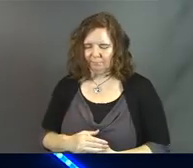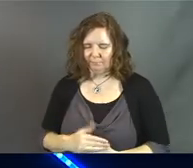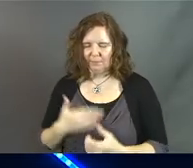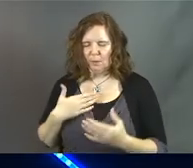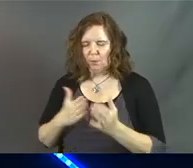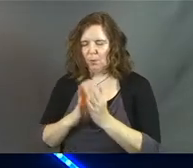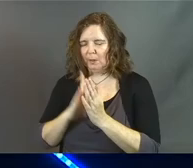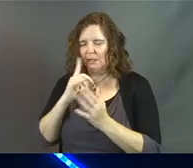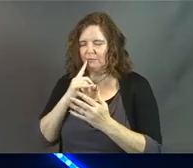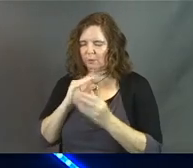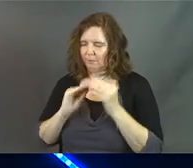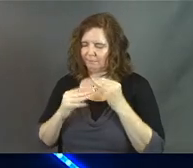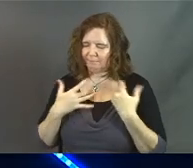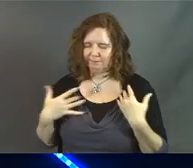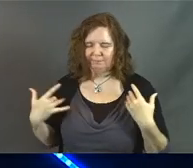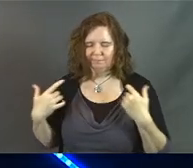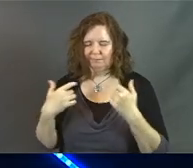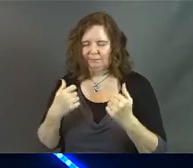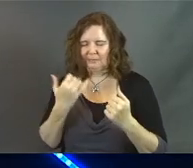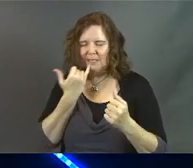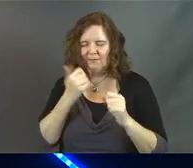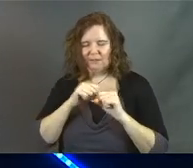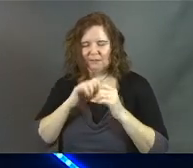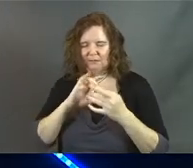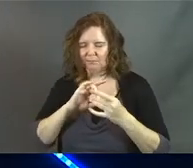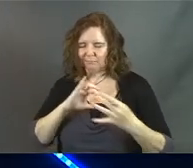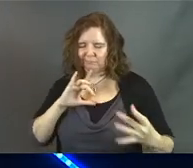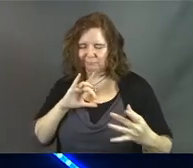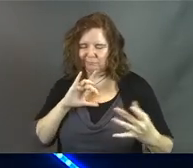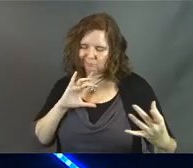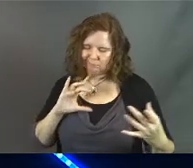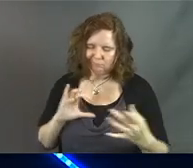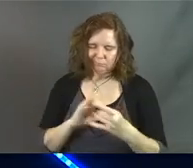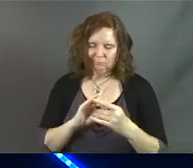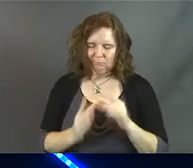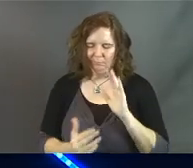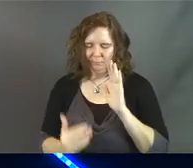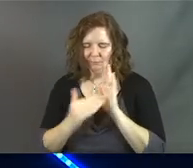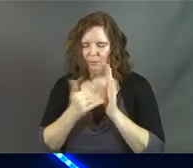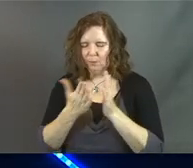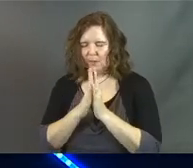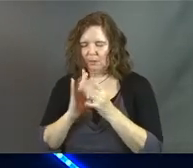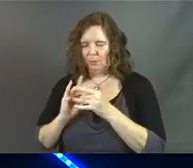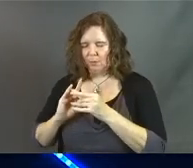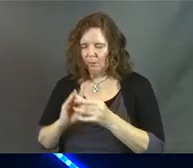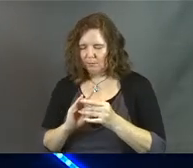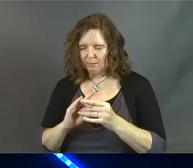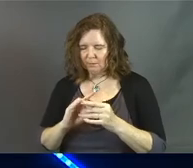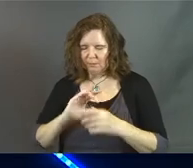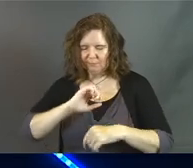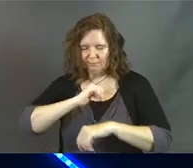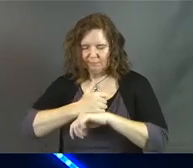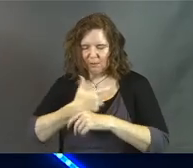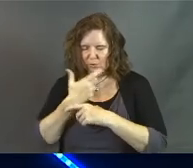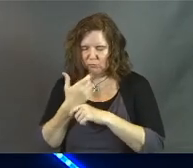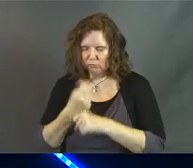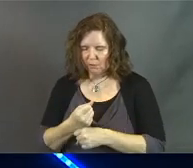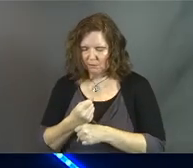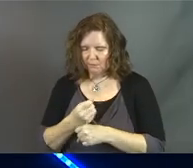And we ask for restoration in the broken relationships. God, we ask that relationships would be built on